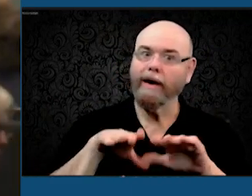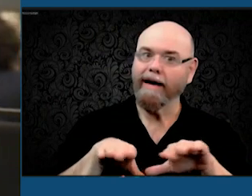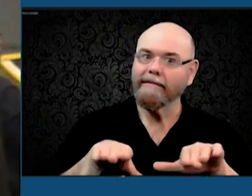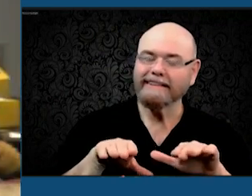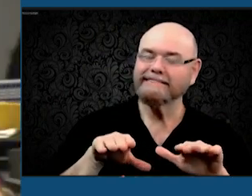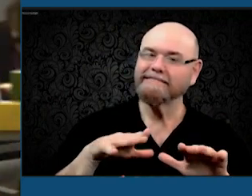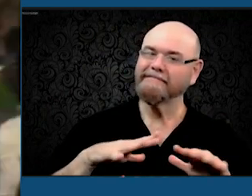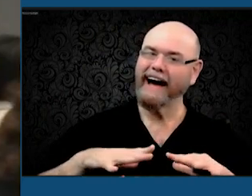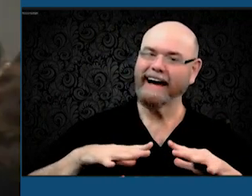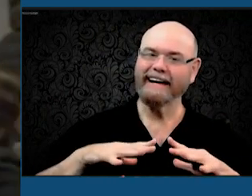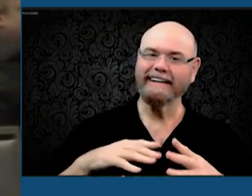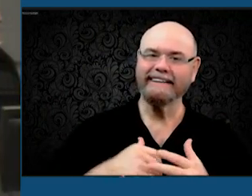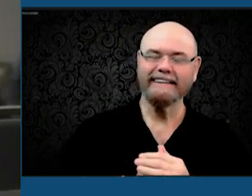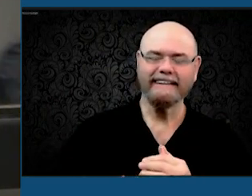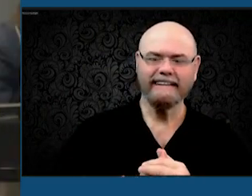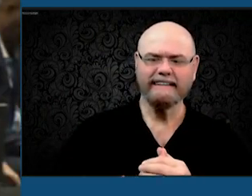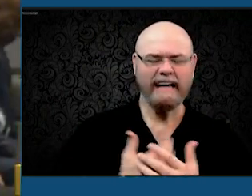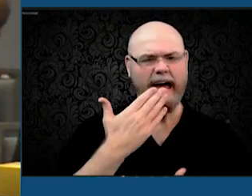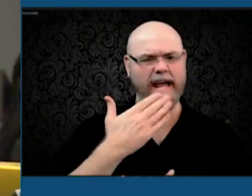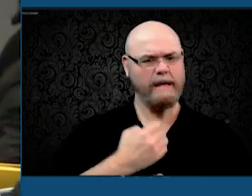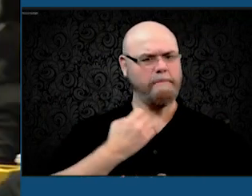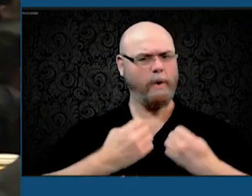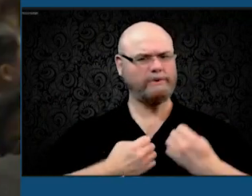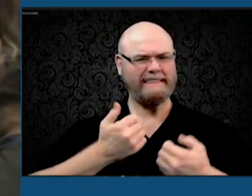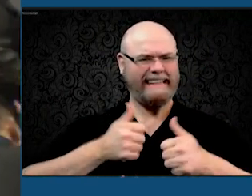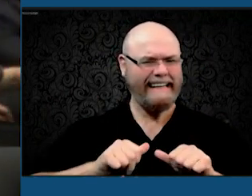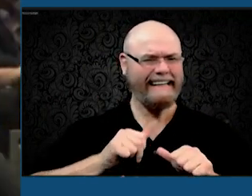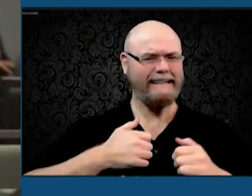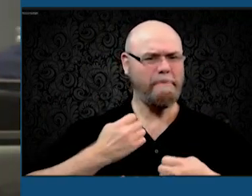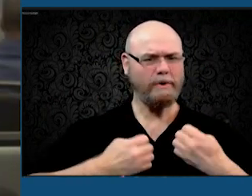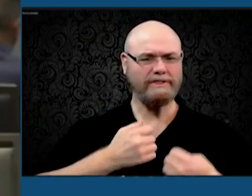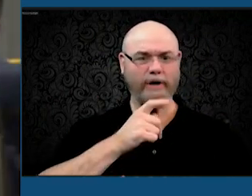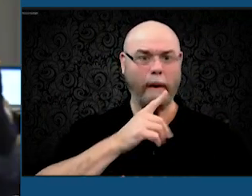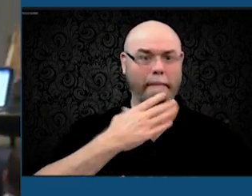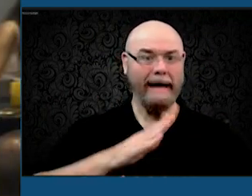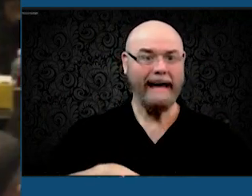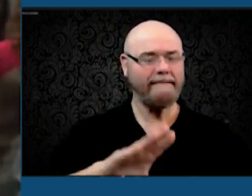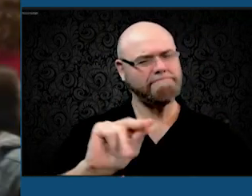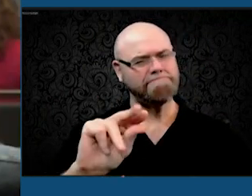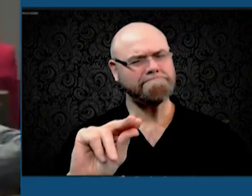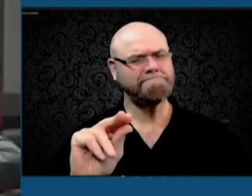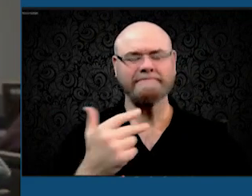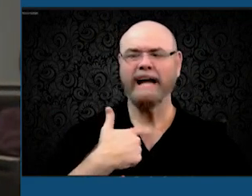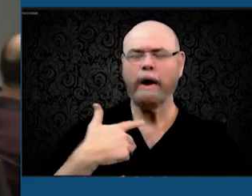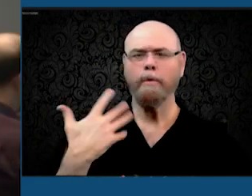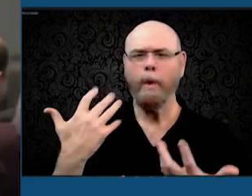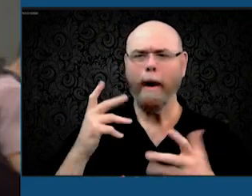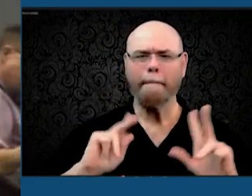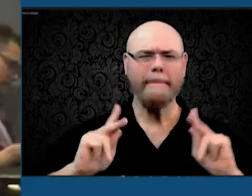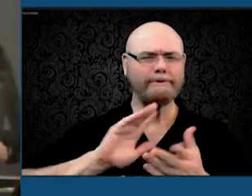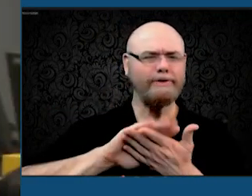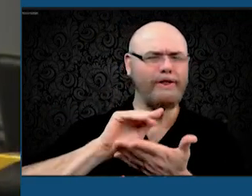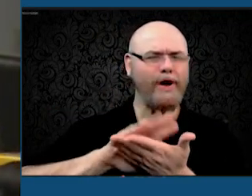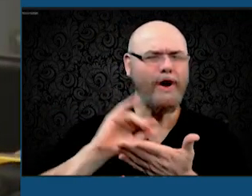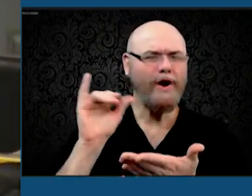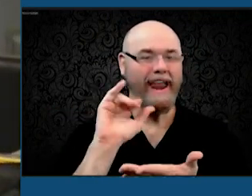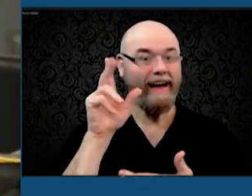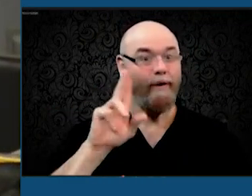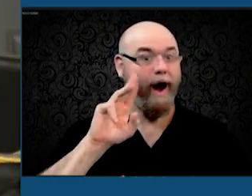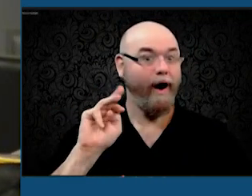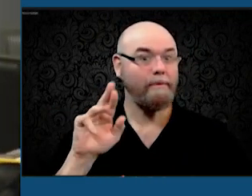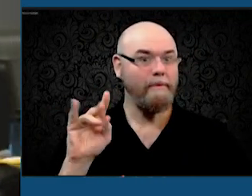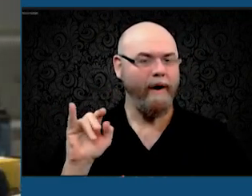No such thing as a bad emotion. We want people to be in learning mode like the Uncle Marvins. We want to get granular with the words we use. Raise